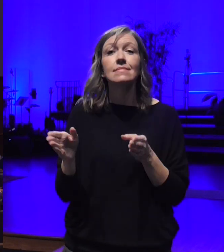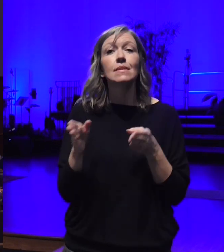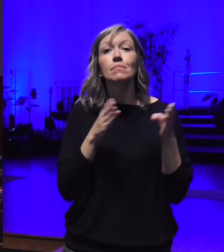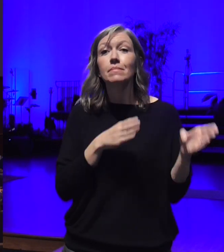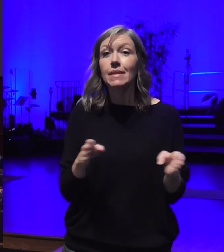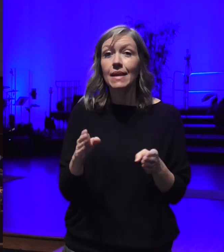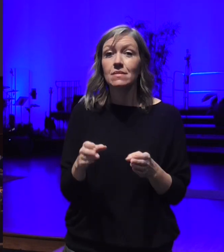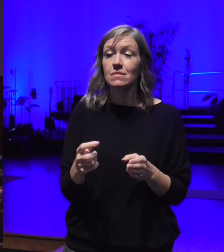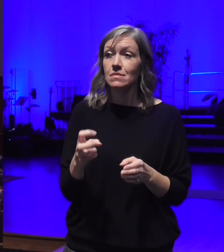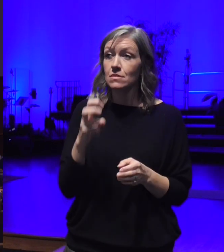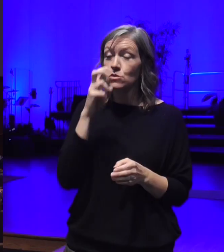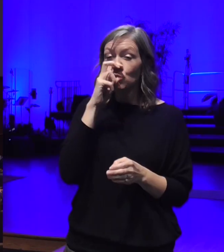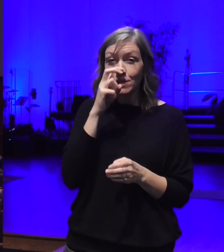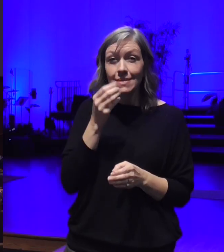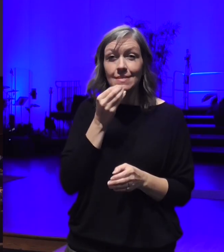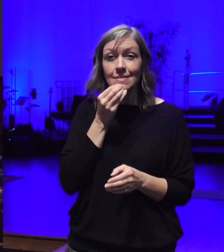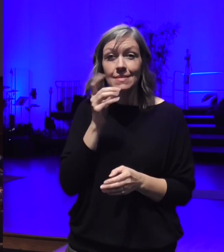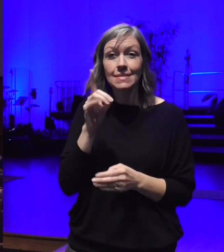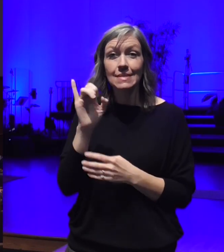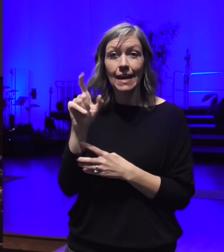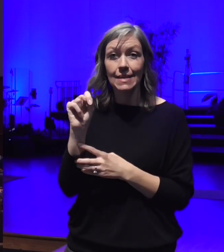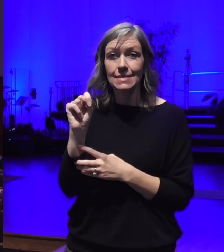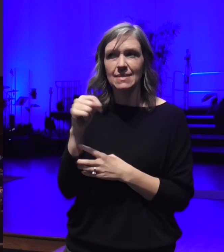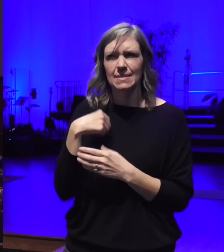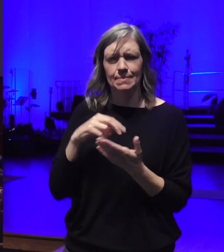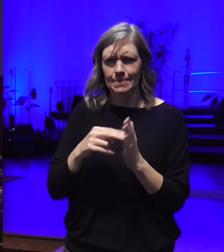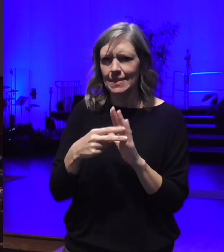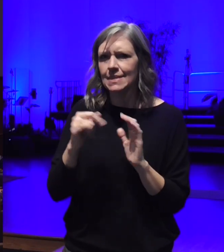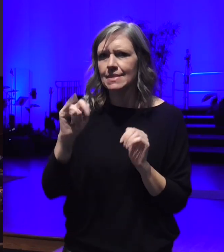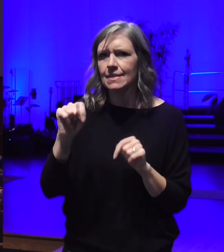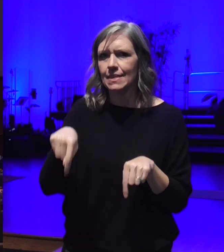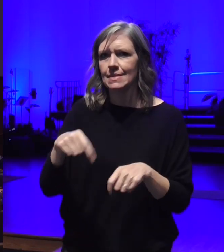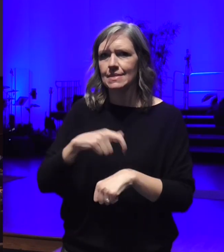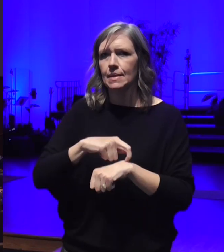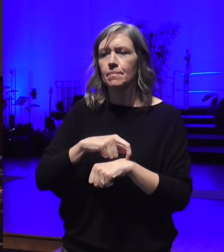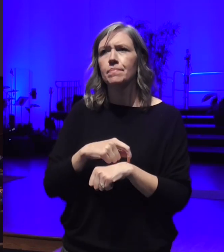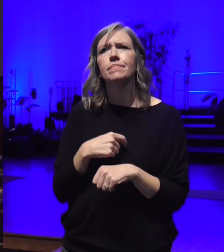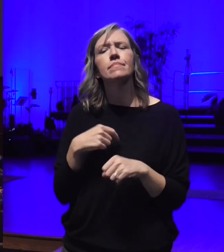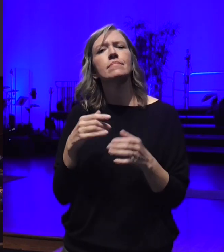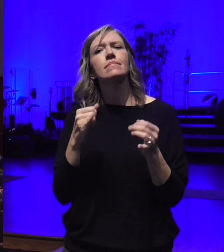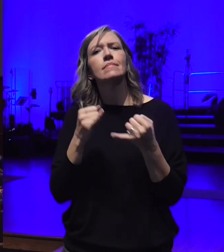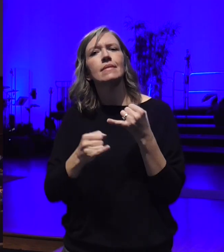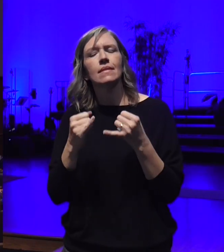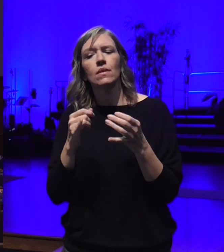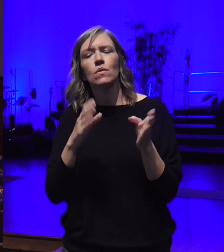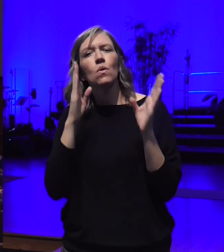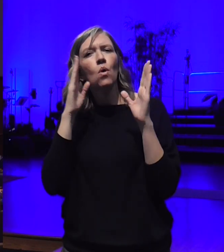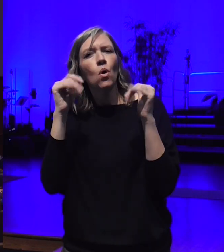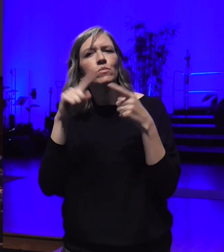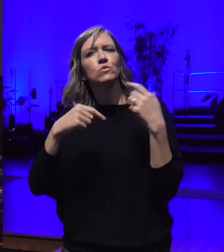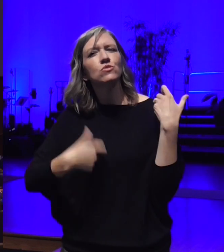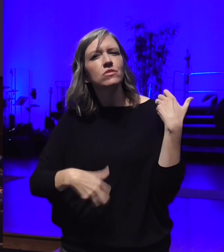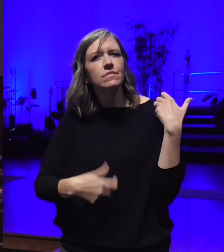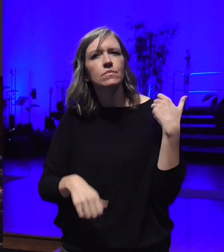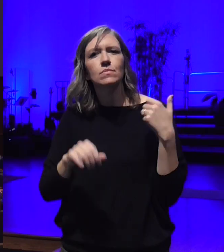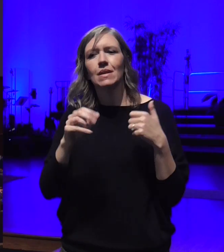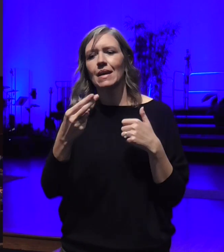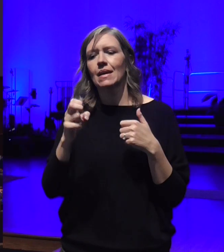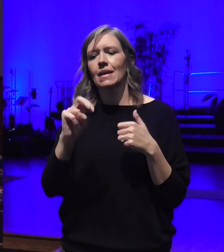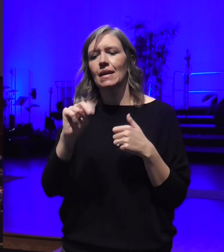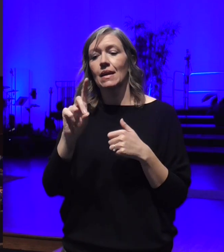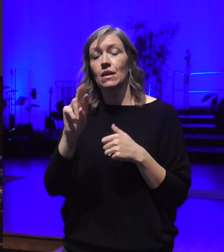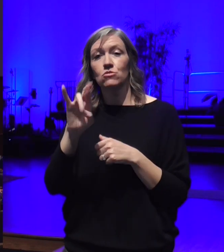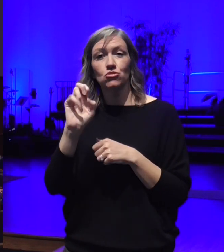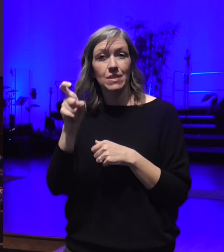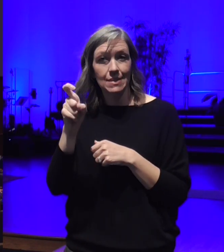diet. I mean it this time. Hope to jam with Hendrix. And last but not least, my tomb